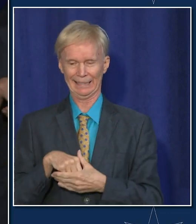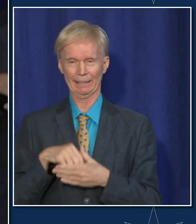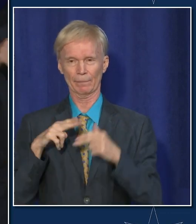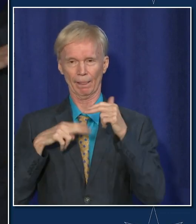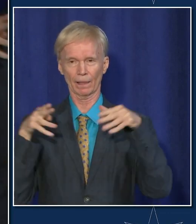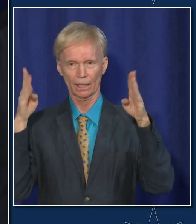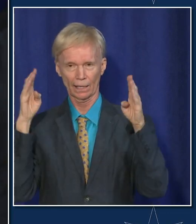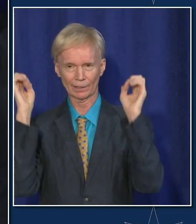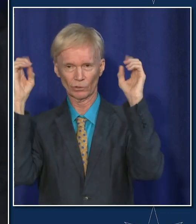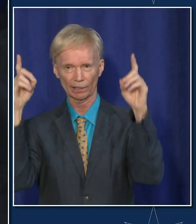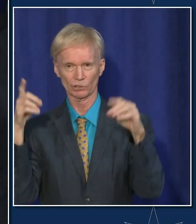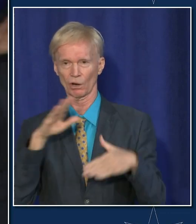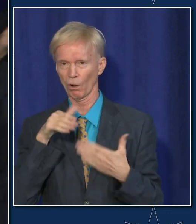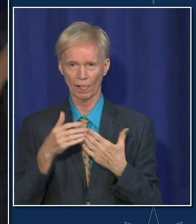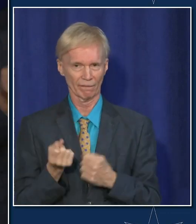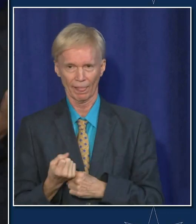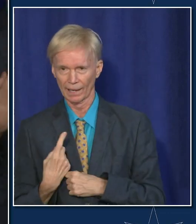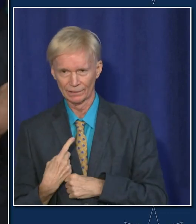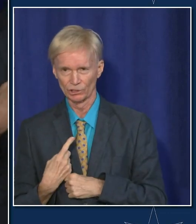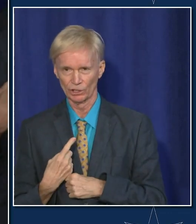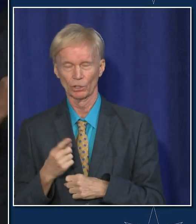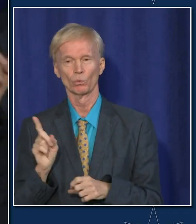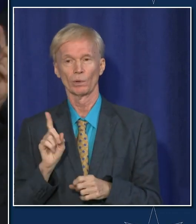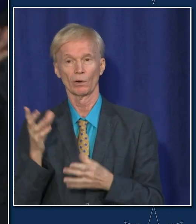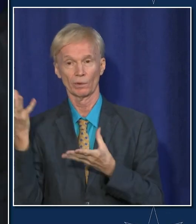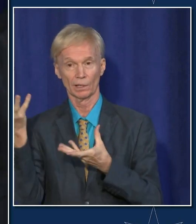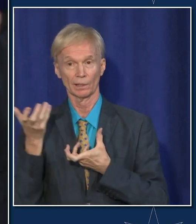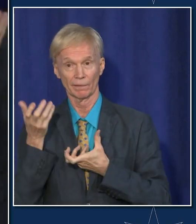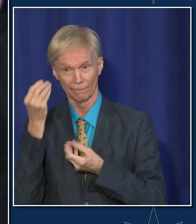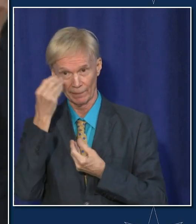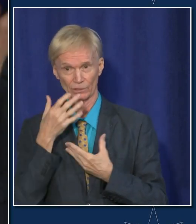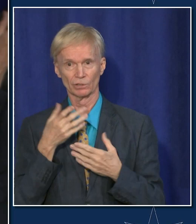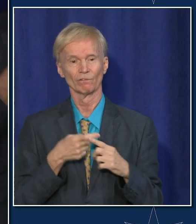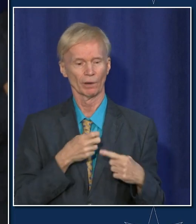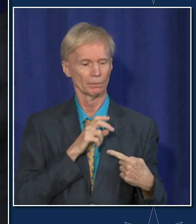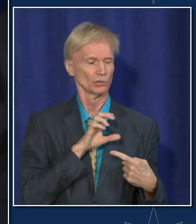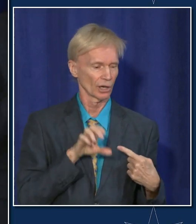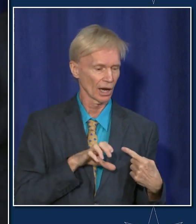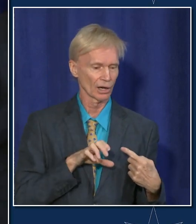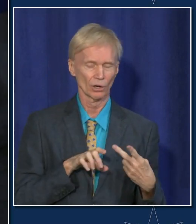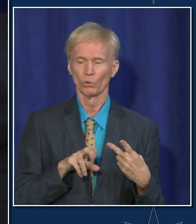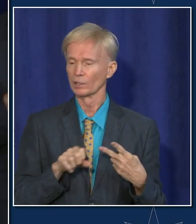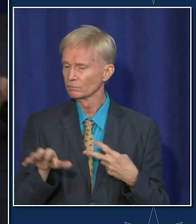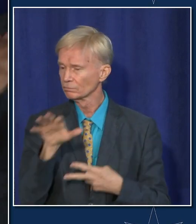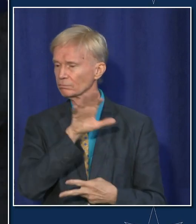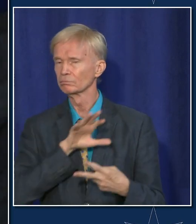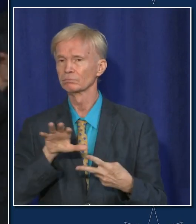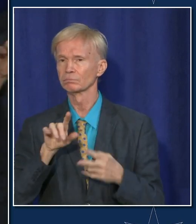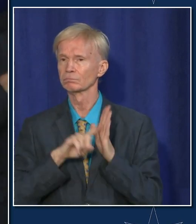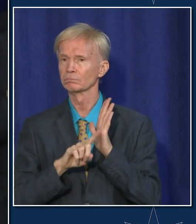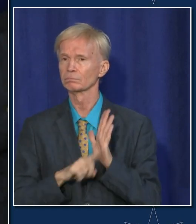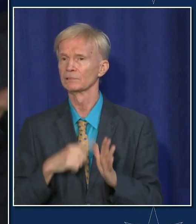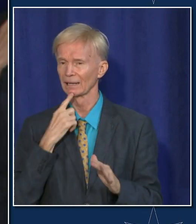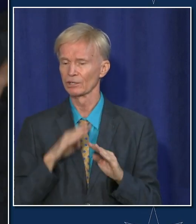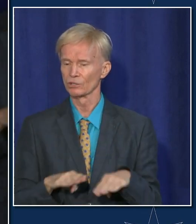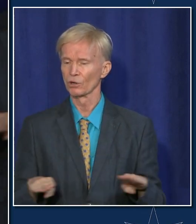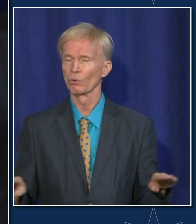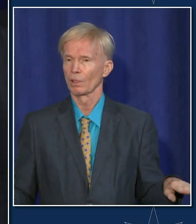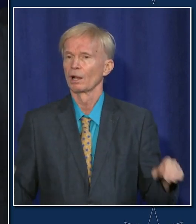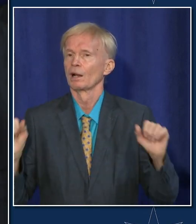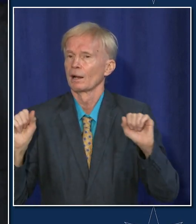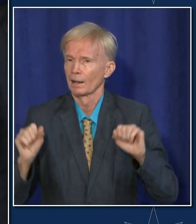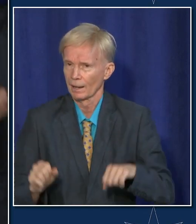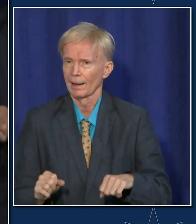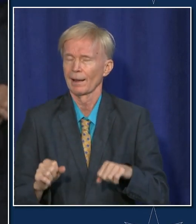even all of last year. And that was based on data from right here in Chicago and across the country that really showed that children could be